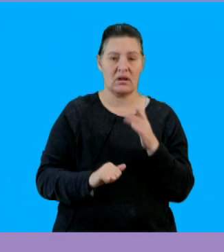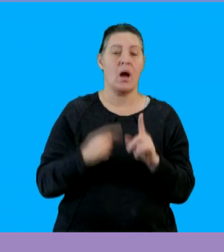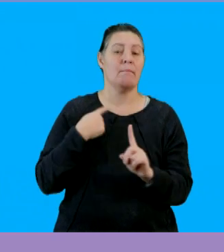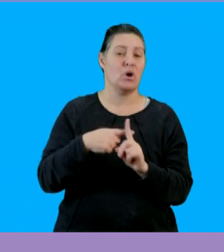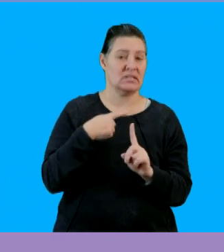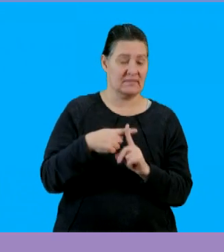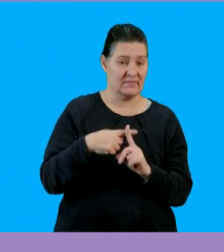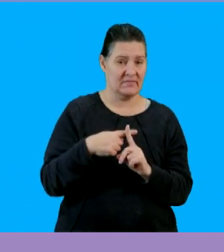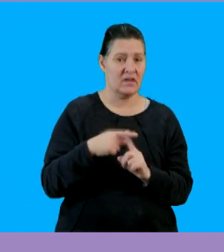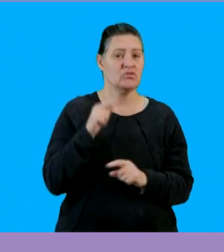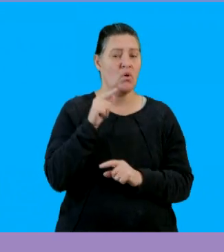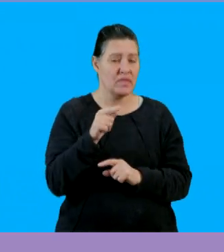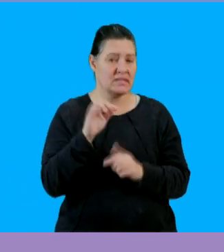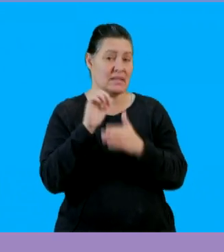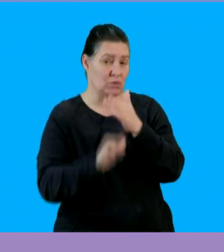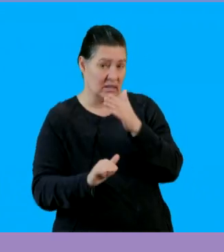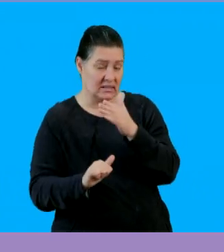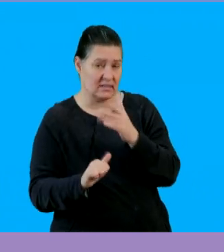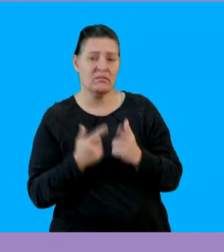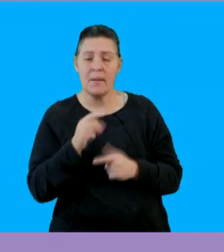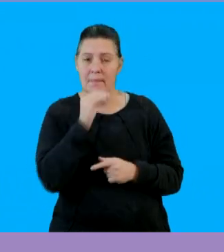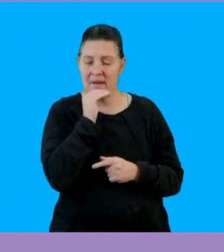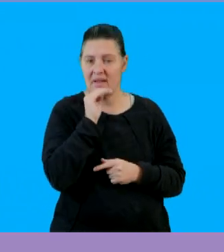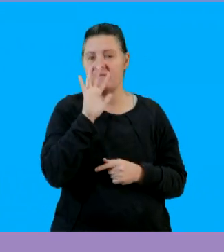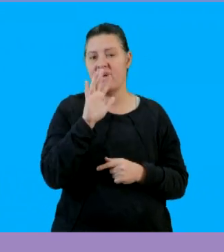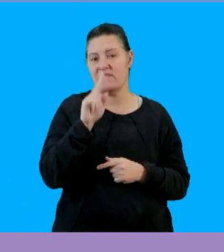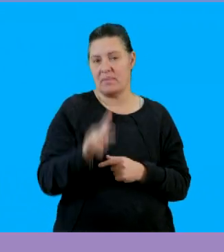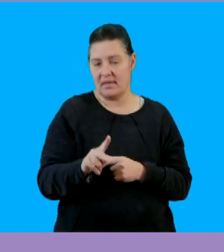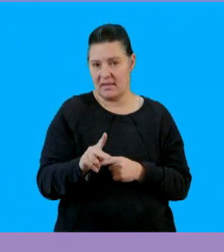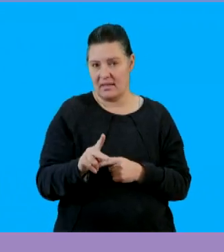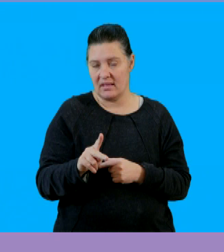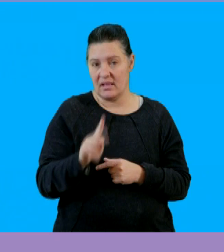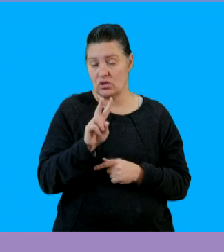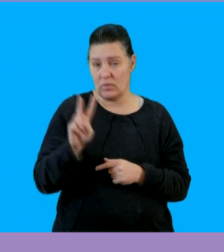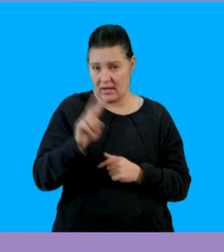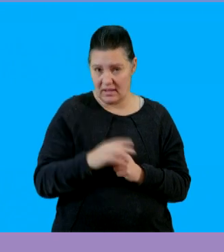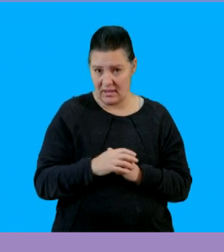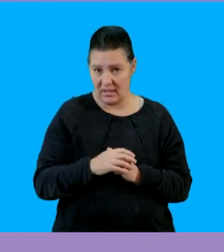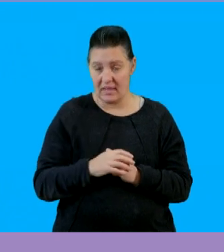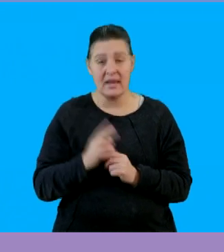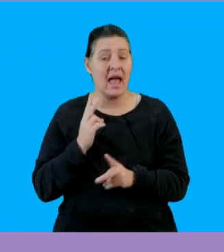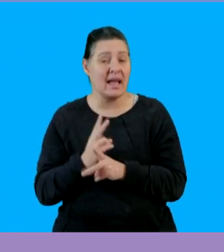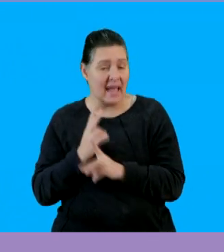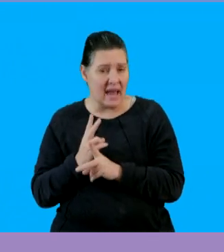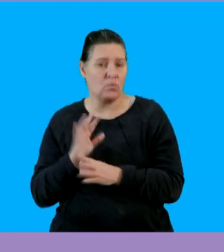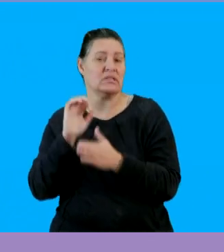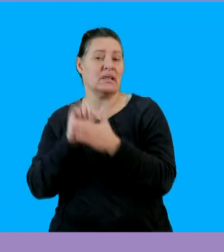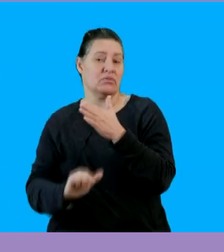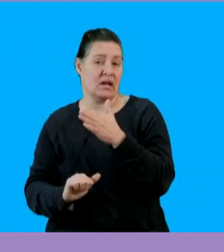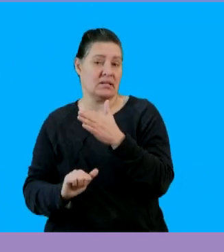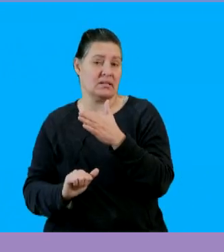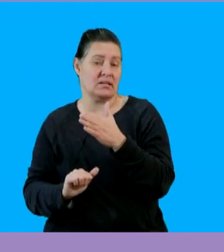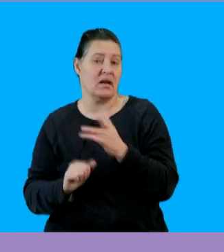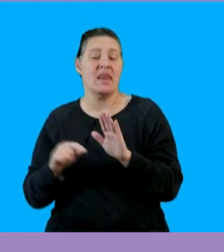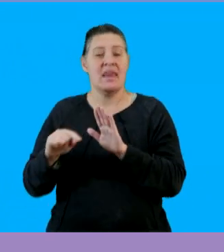are subtracting a positive, so that is the same as subtracting it, which is 5p squared. Then again, we